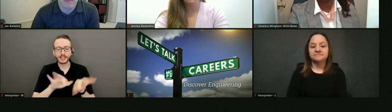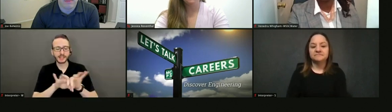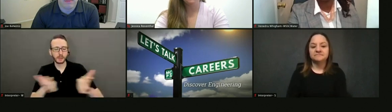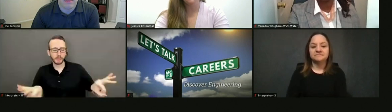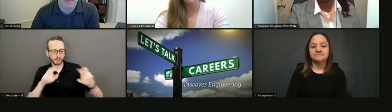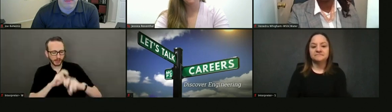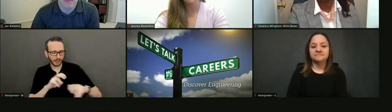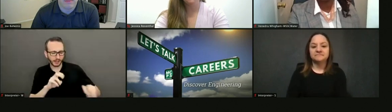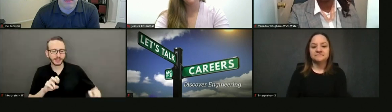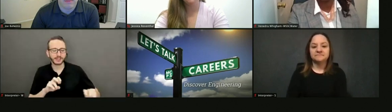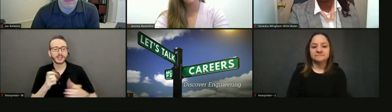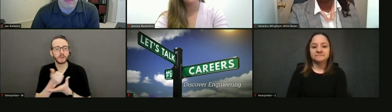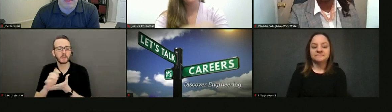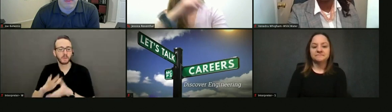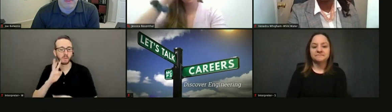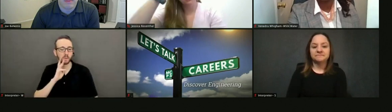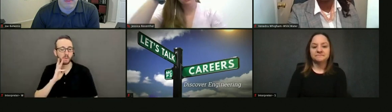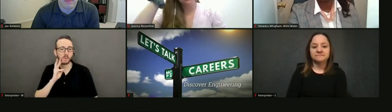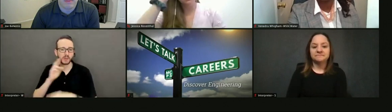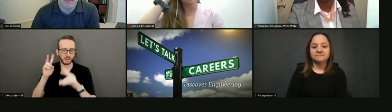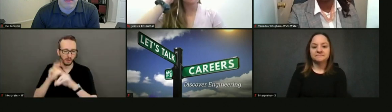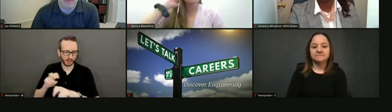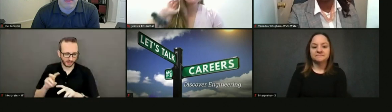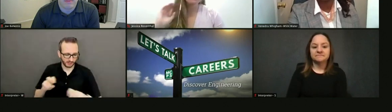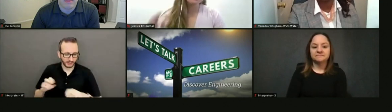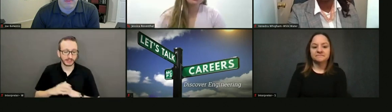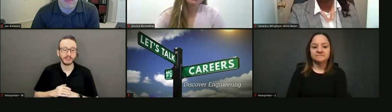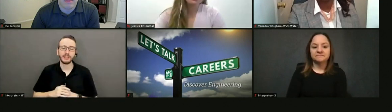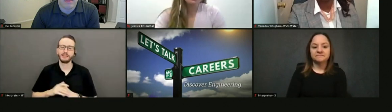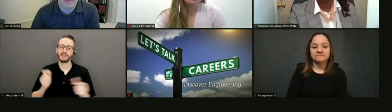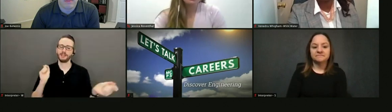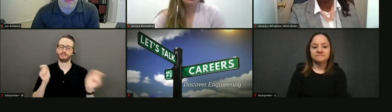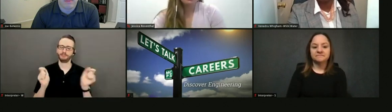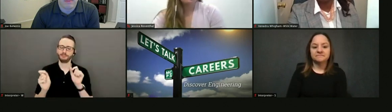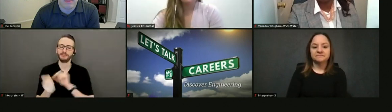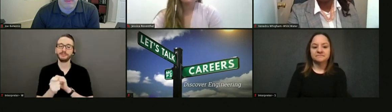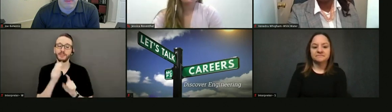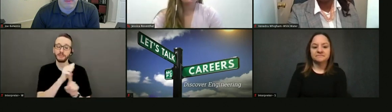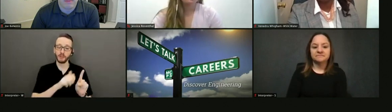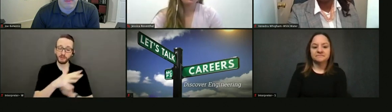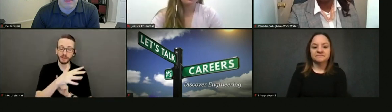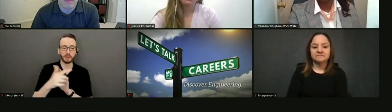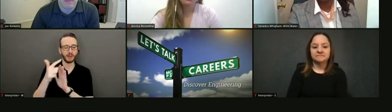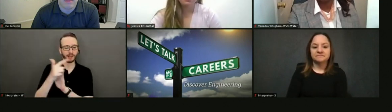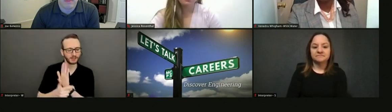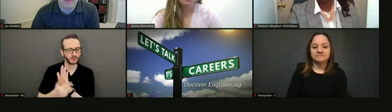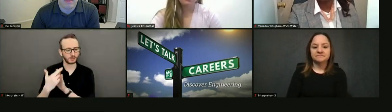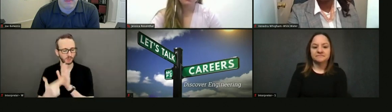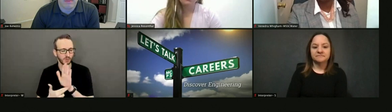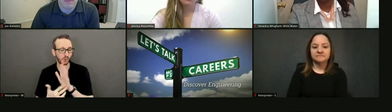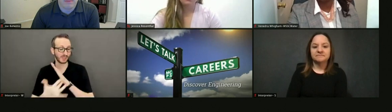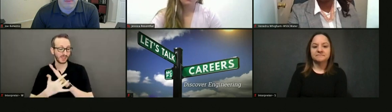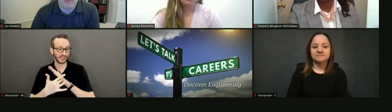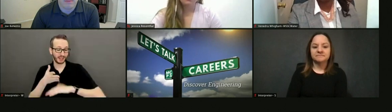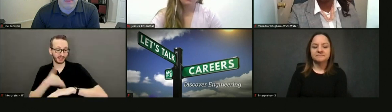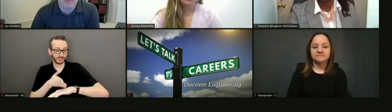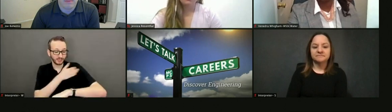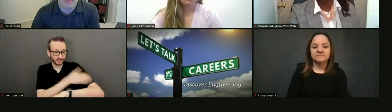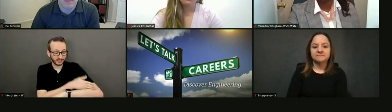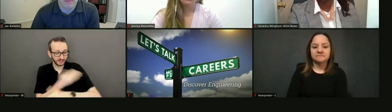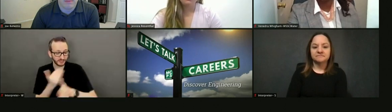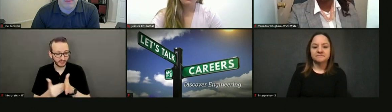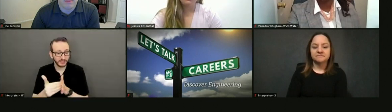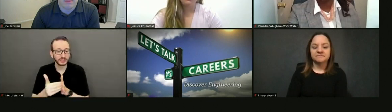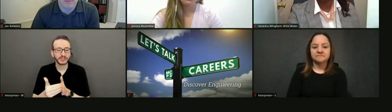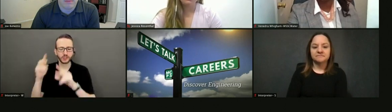an automotive startup. Rivian is currently working to build an all-electric truck and SUV. Ms. Rosenthal loved taking STEM classes at her middle school,